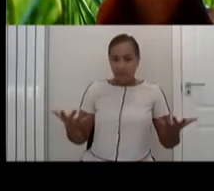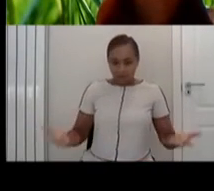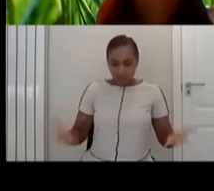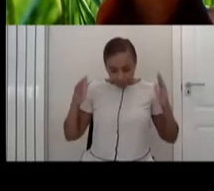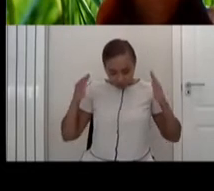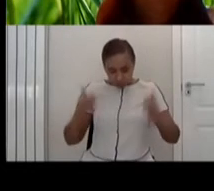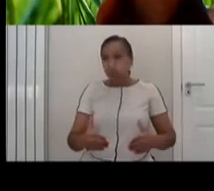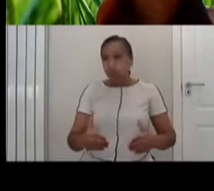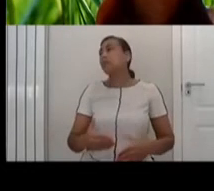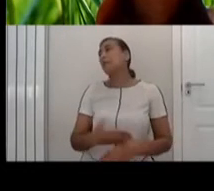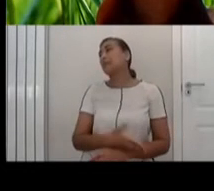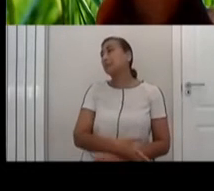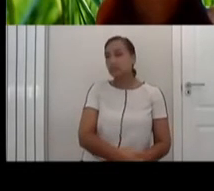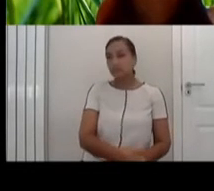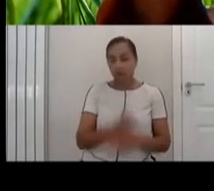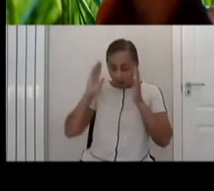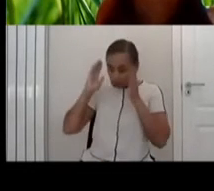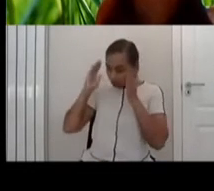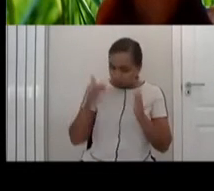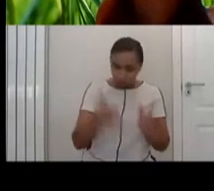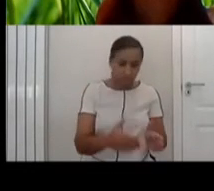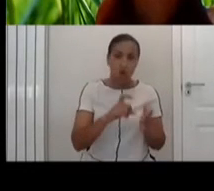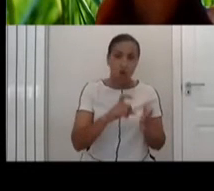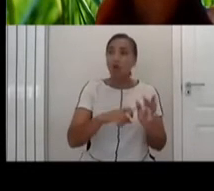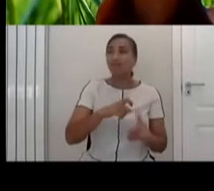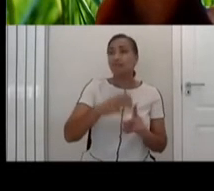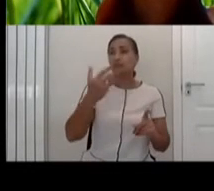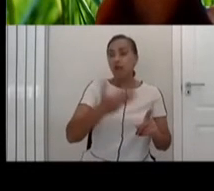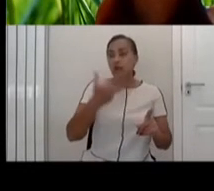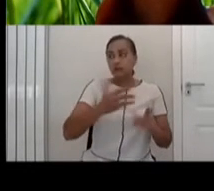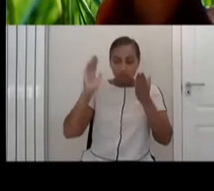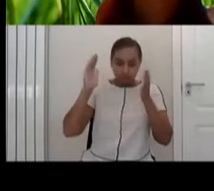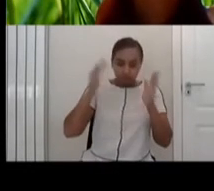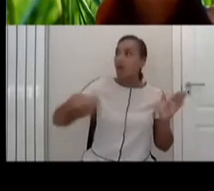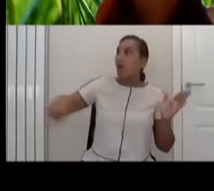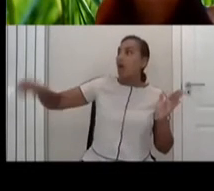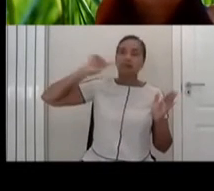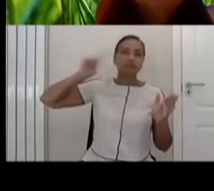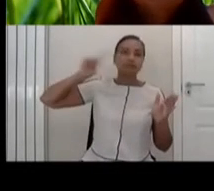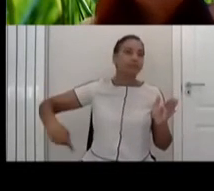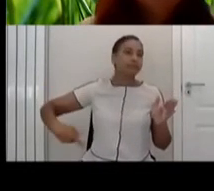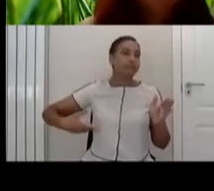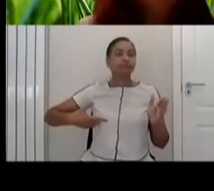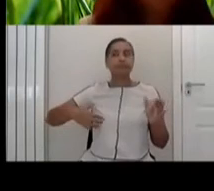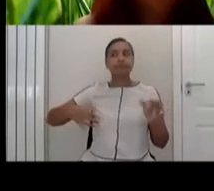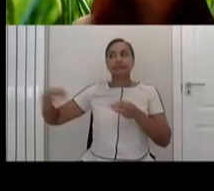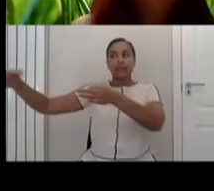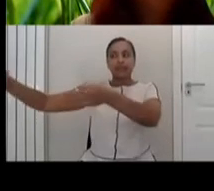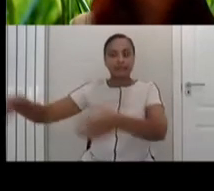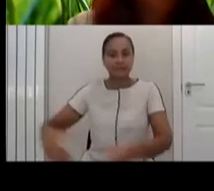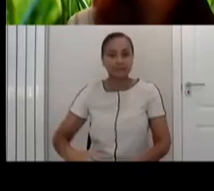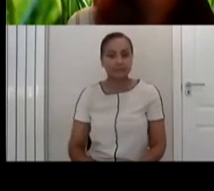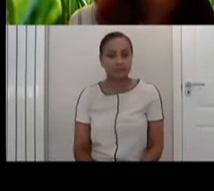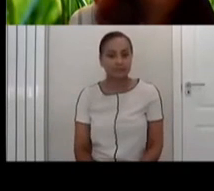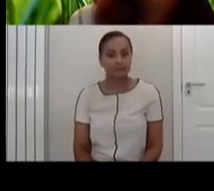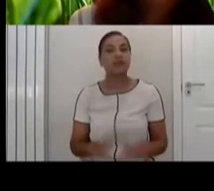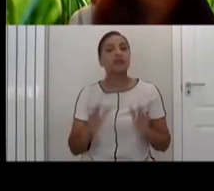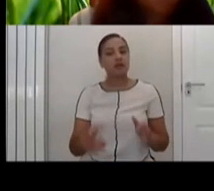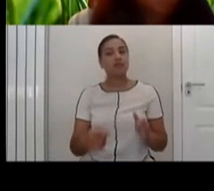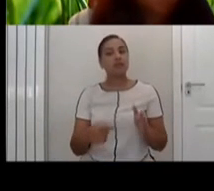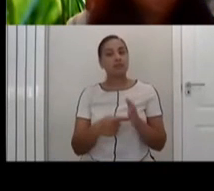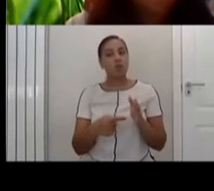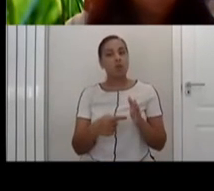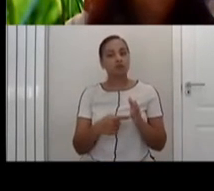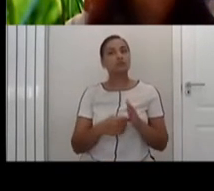all the work we're doing around this stage of the COVID-19 epidemic. I guess it's just important that it's kept on the agenda, and